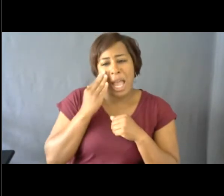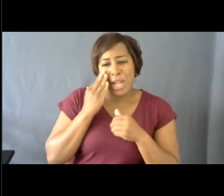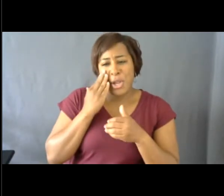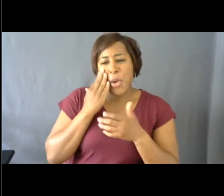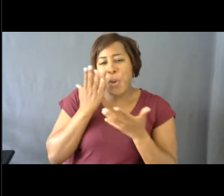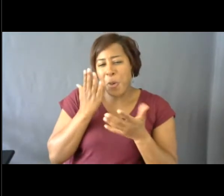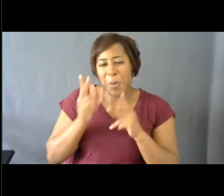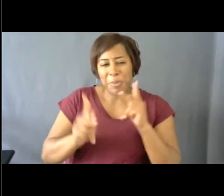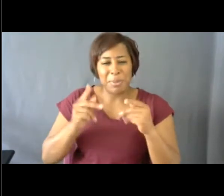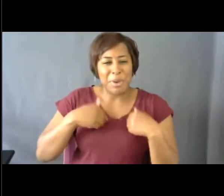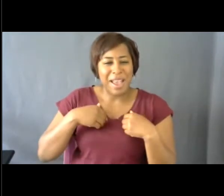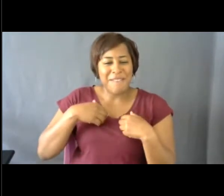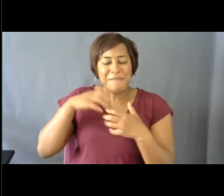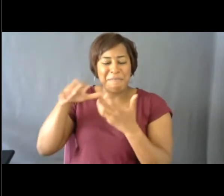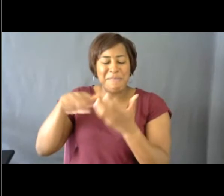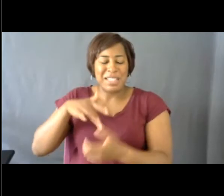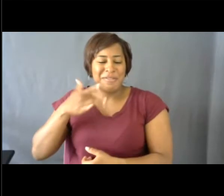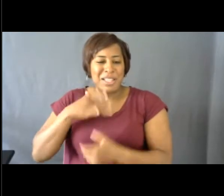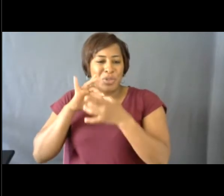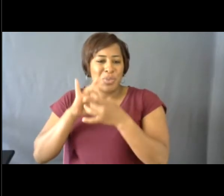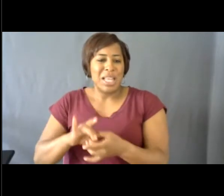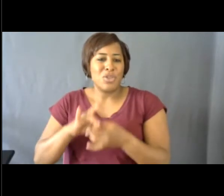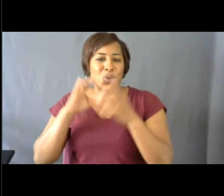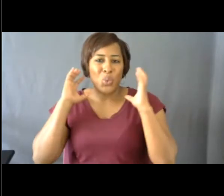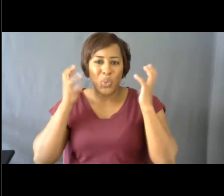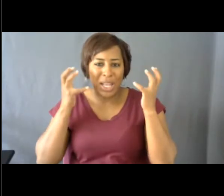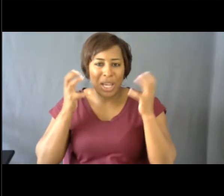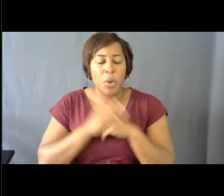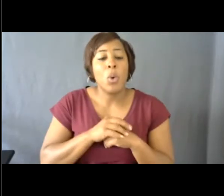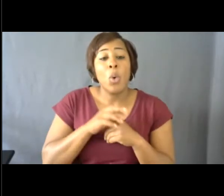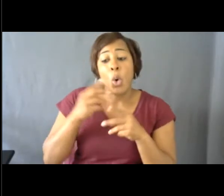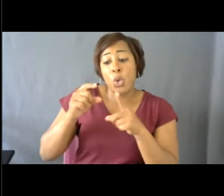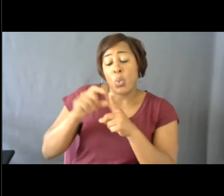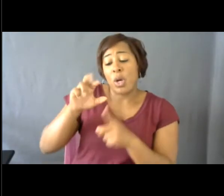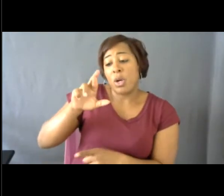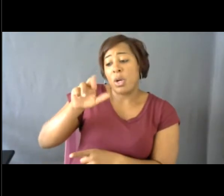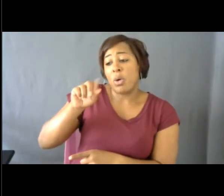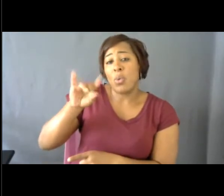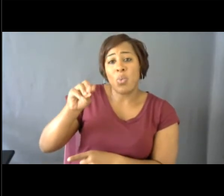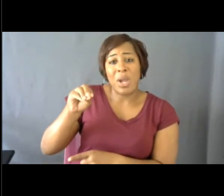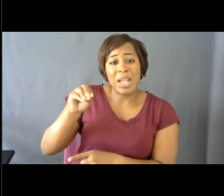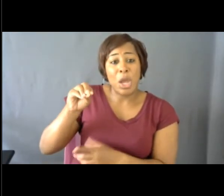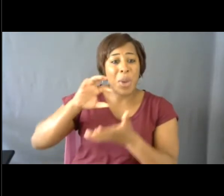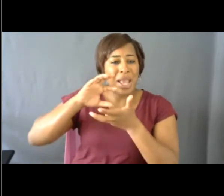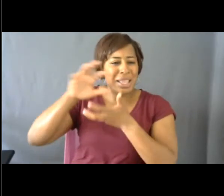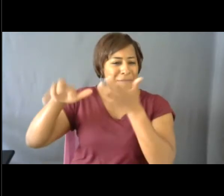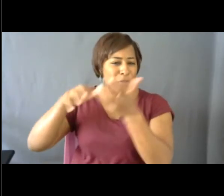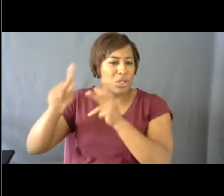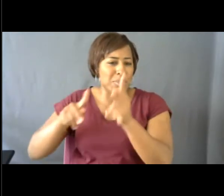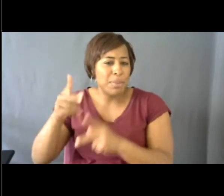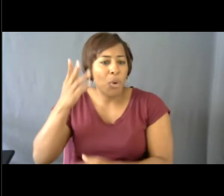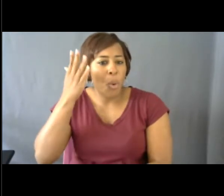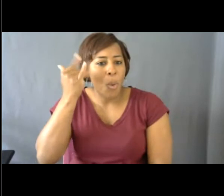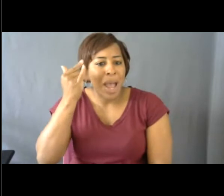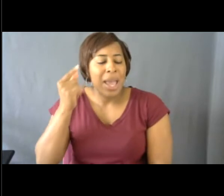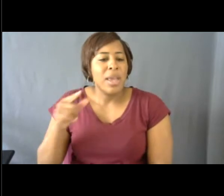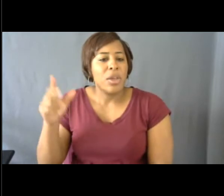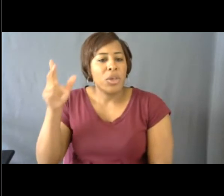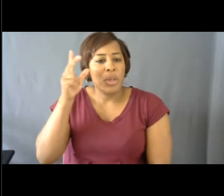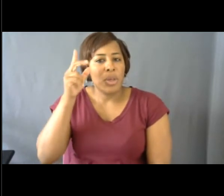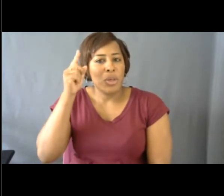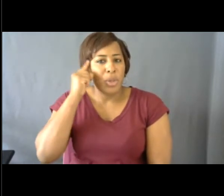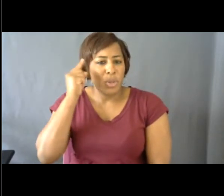radios. I think the term radio actually confuses people because we think of radio as having a speaker and listening to it. The sign